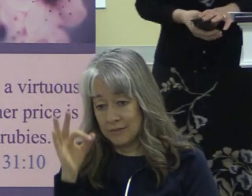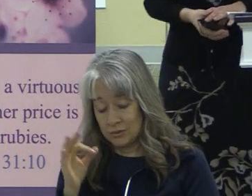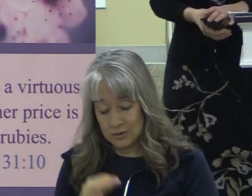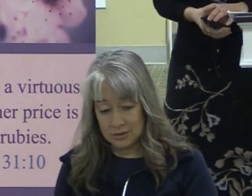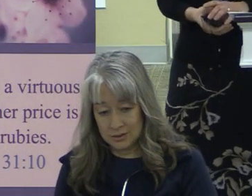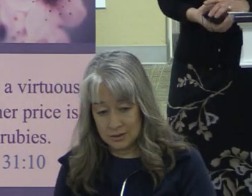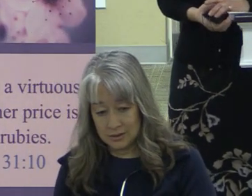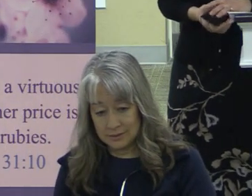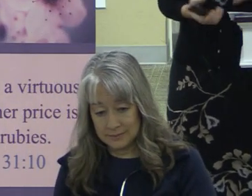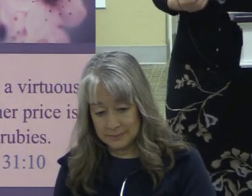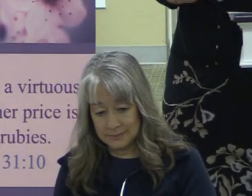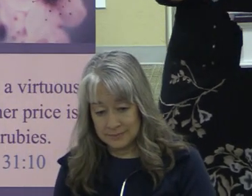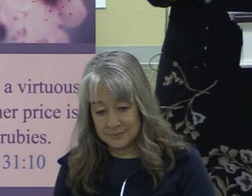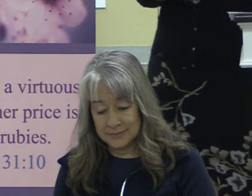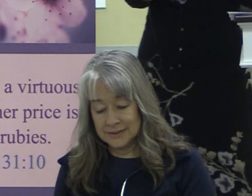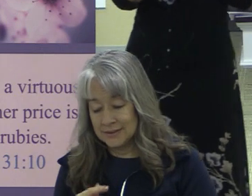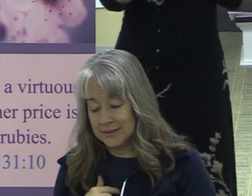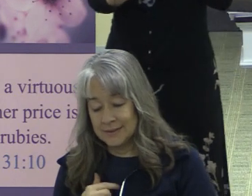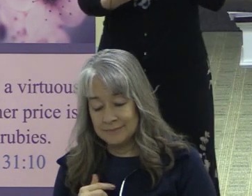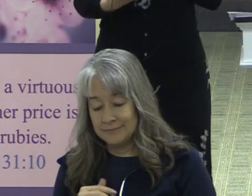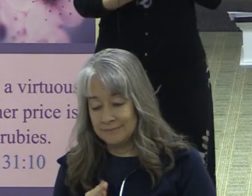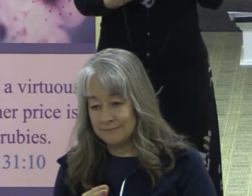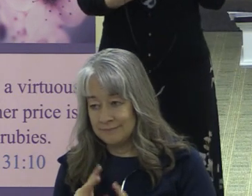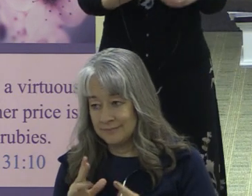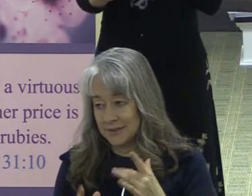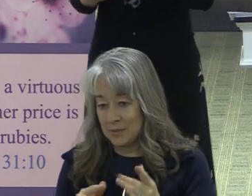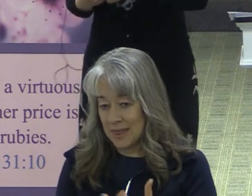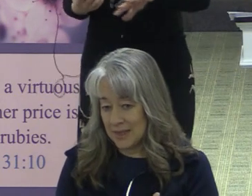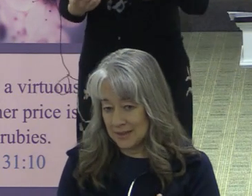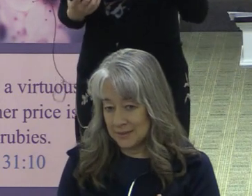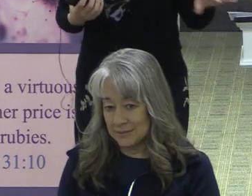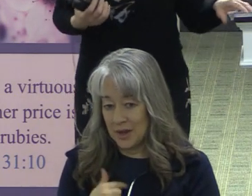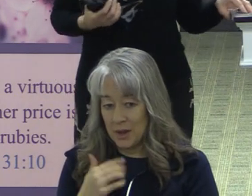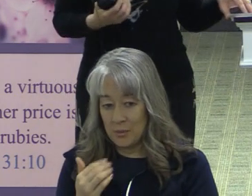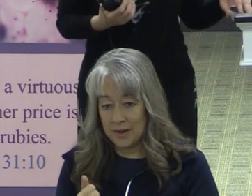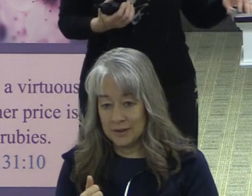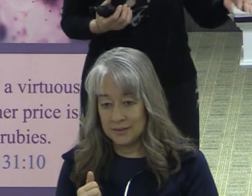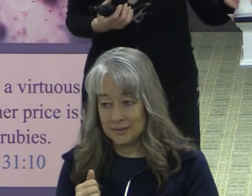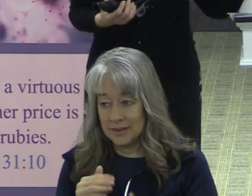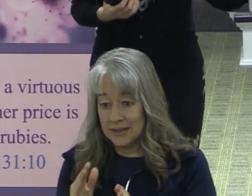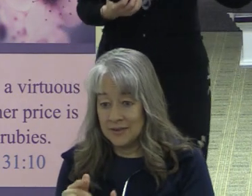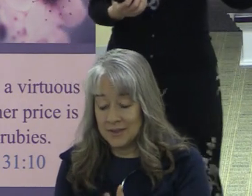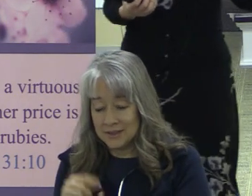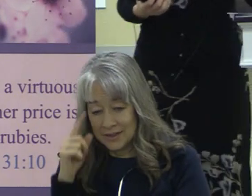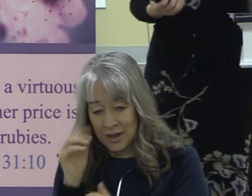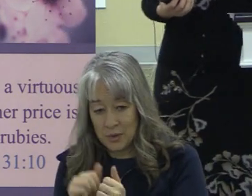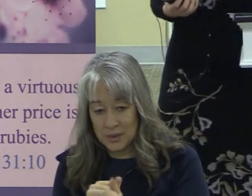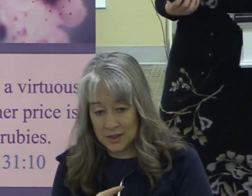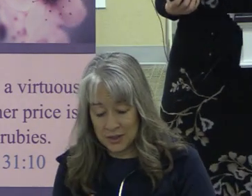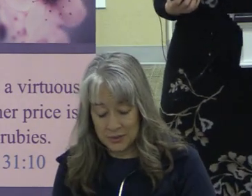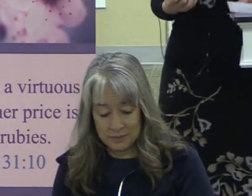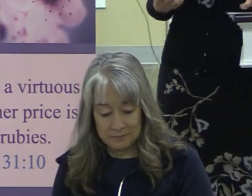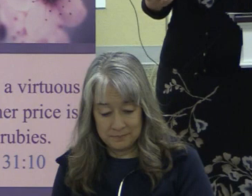future. And I got really excited by this, and so I want to kind of leave this thought with you.